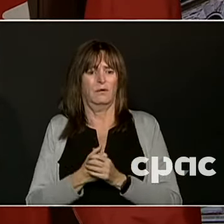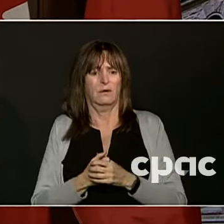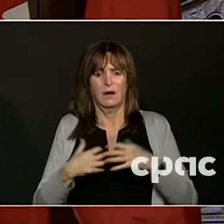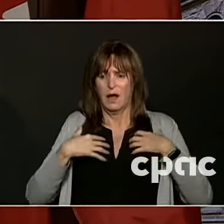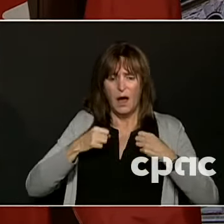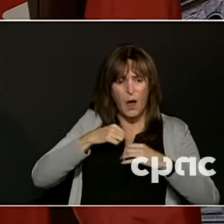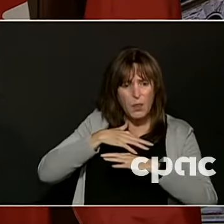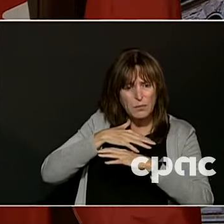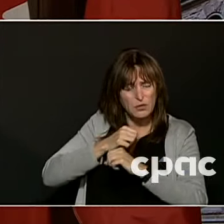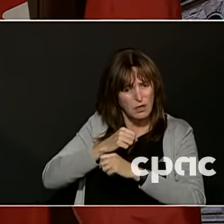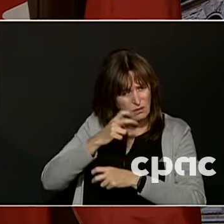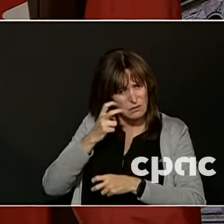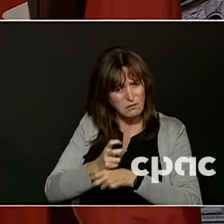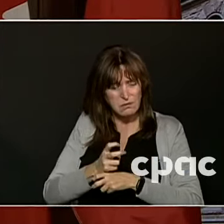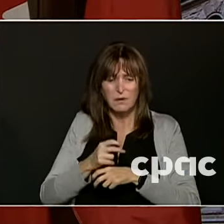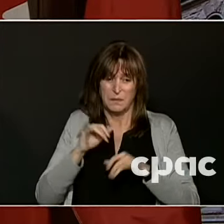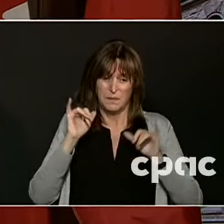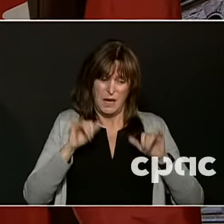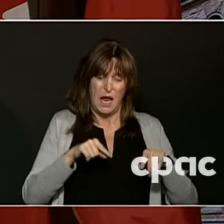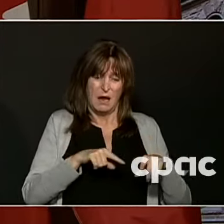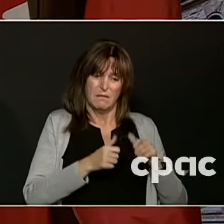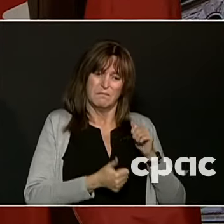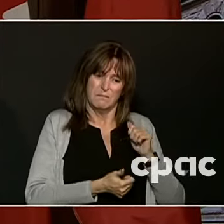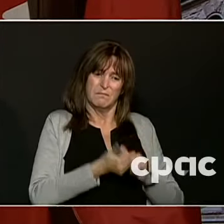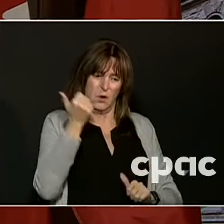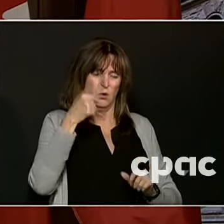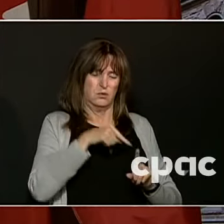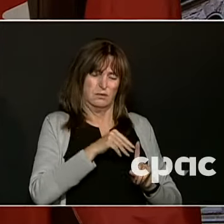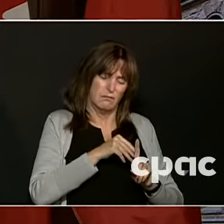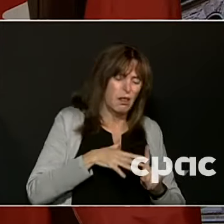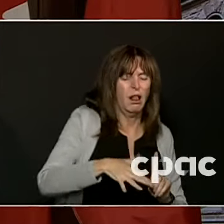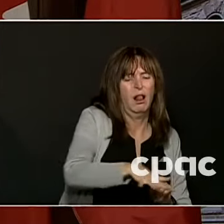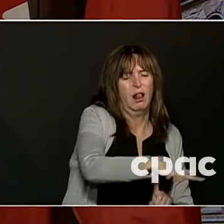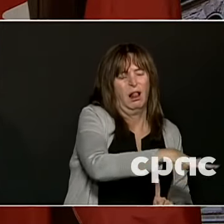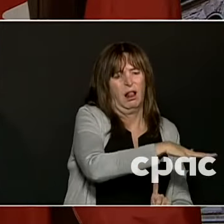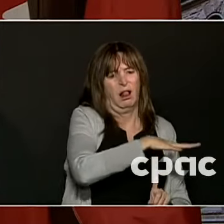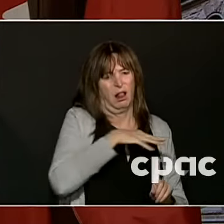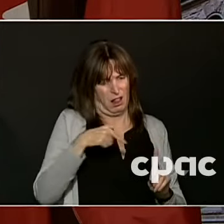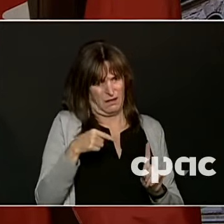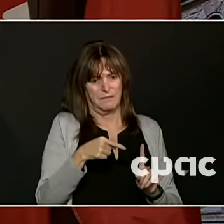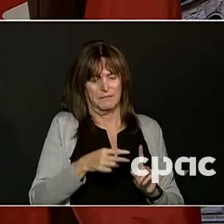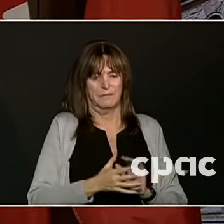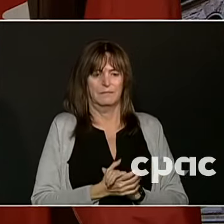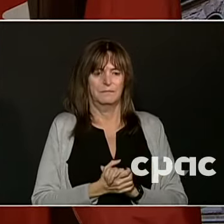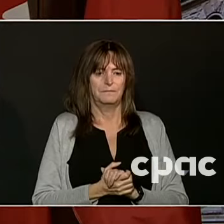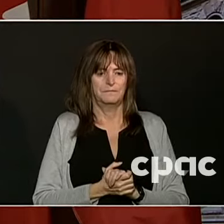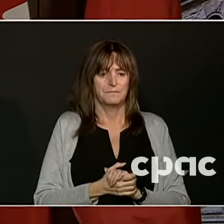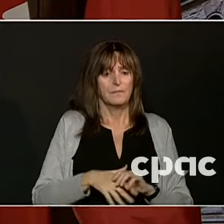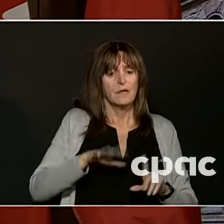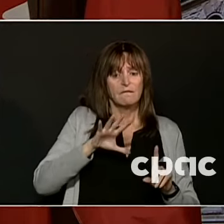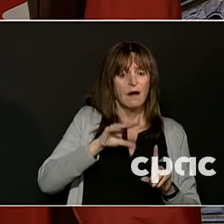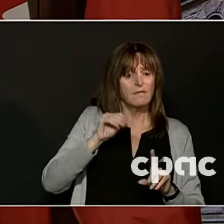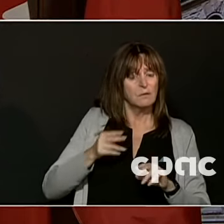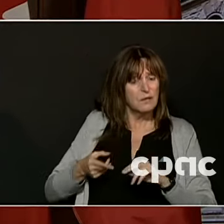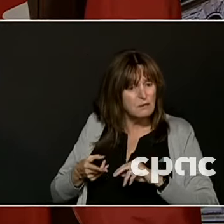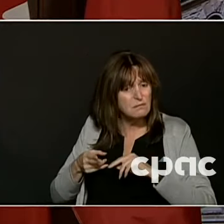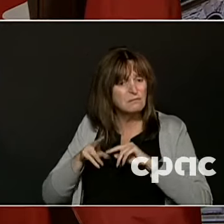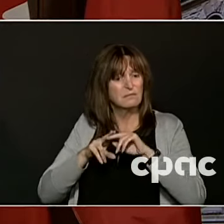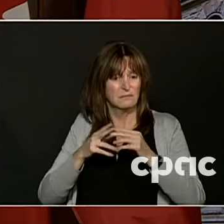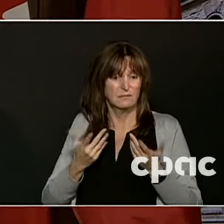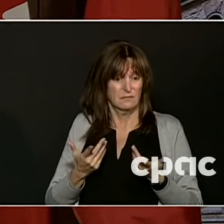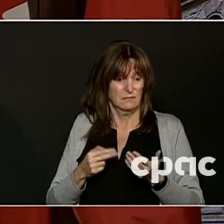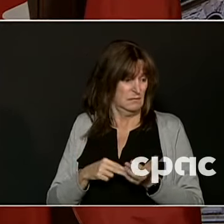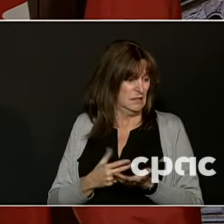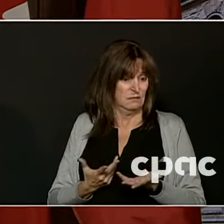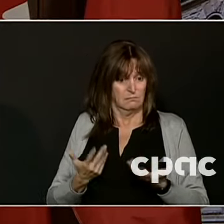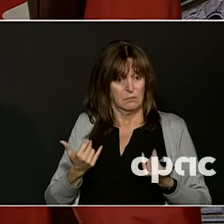the majority of cases. At a 5% rate of growth, which might be considered either somewhere between current and an optimistic scenario,